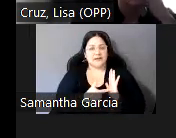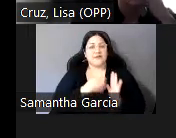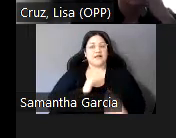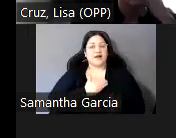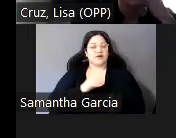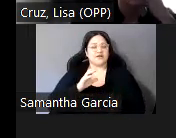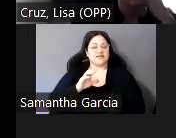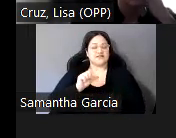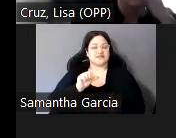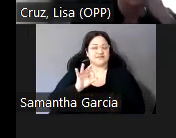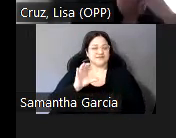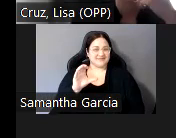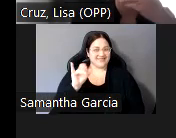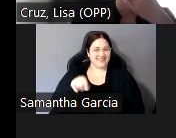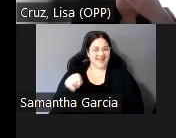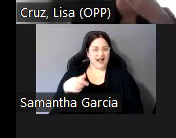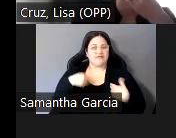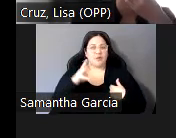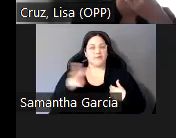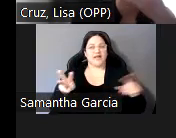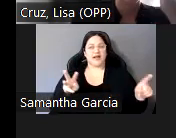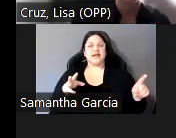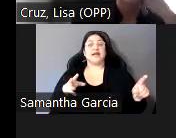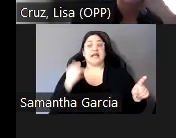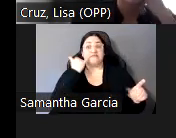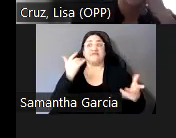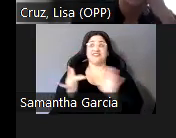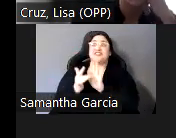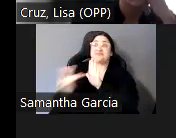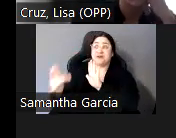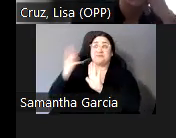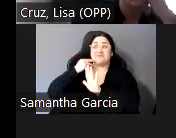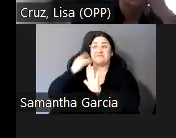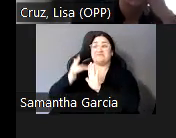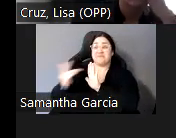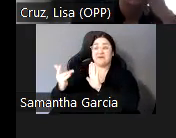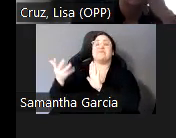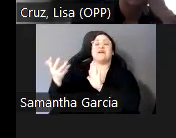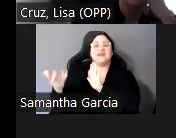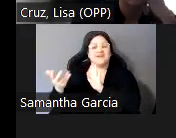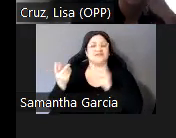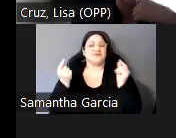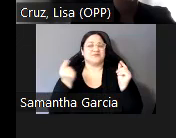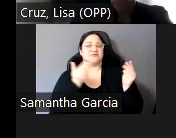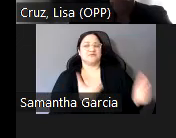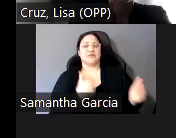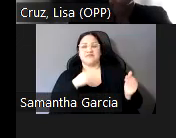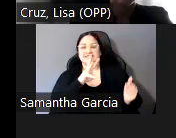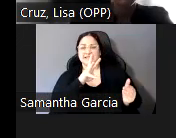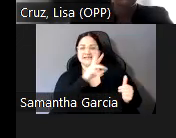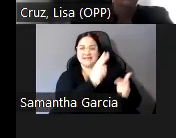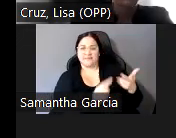there. Once you have been a victim, we always say, so we're talking about preventing it. Well, preventing it is you recognize that what's coming at